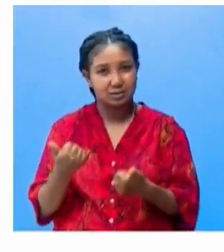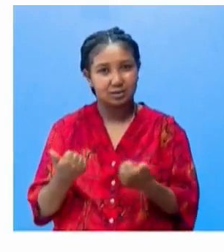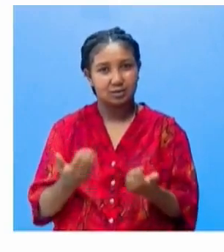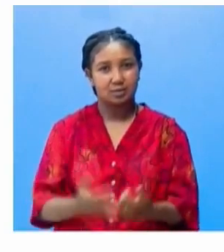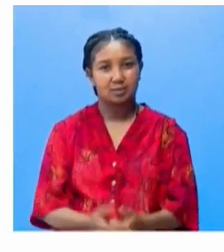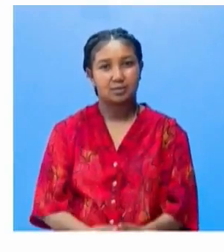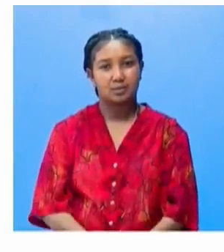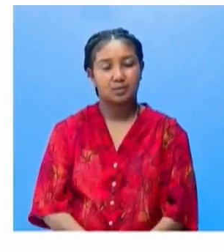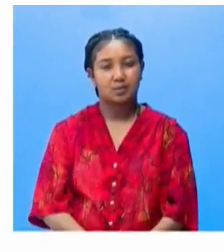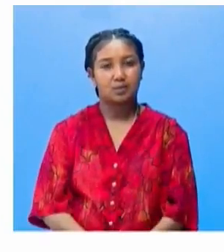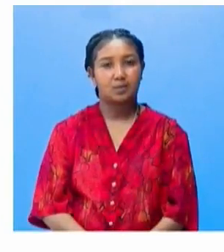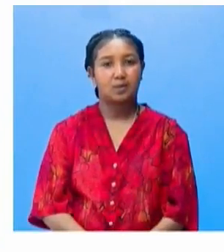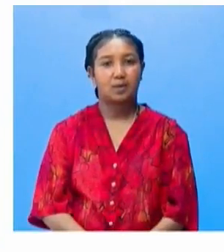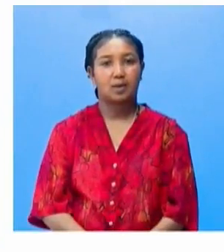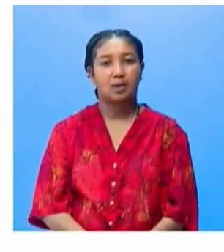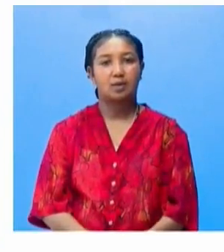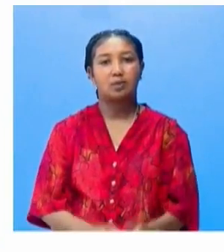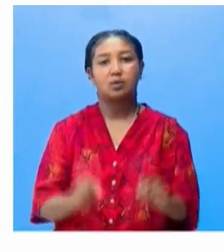about